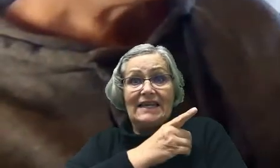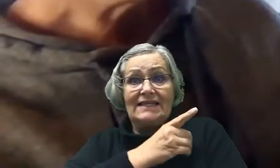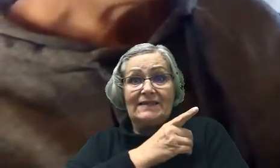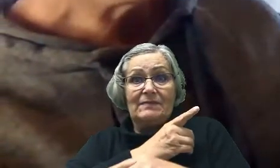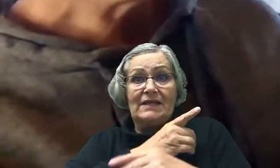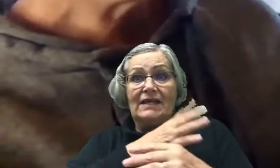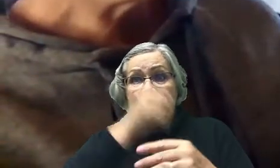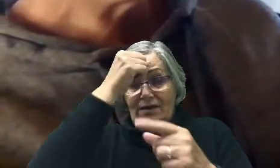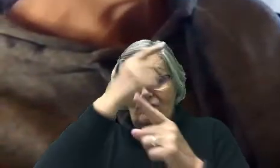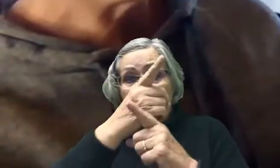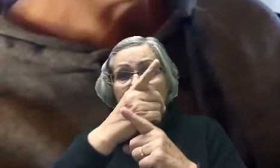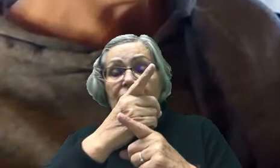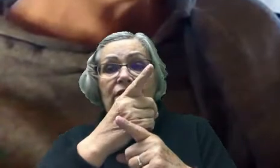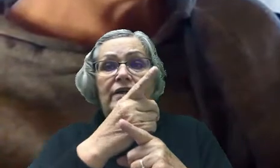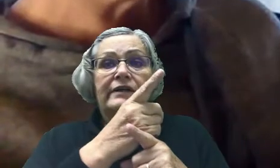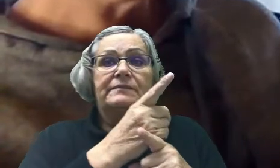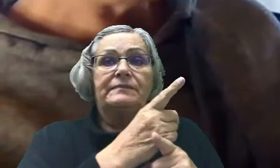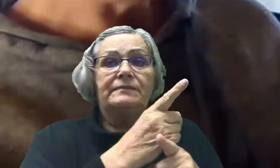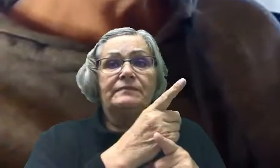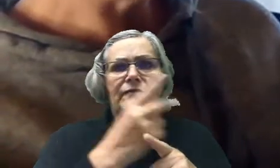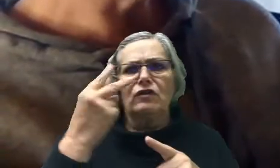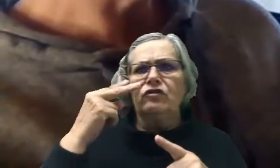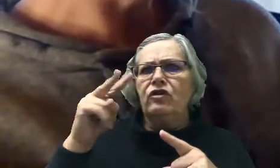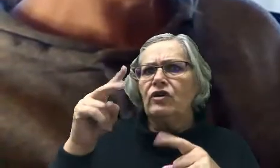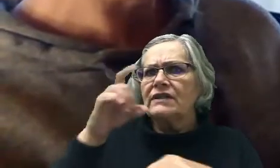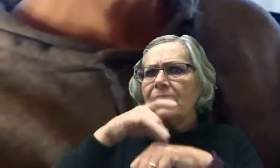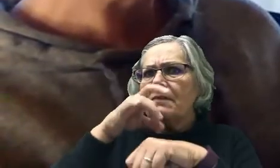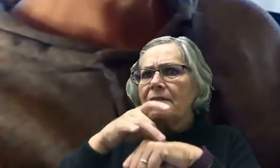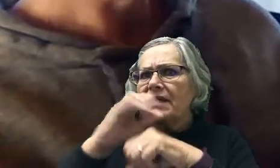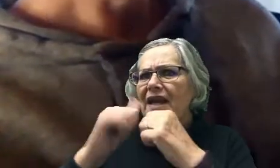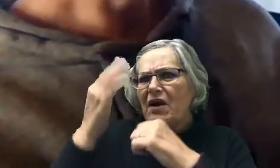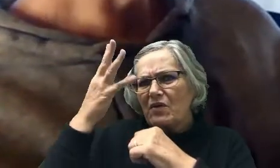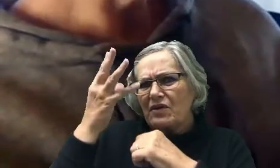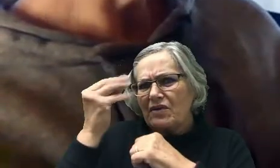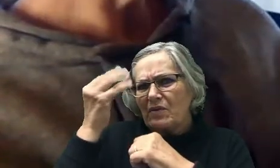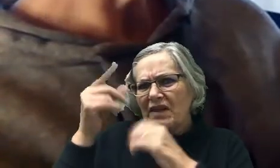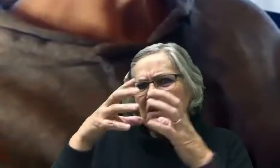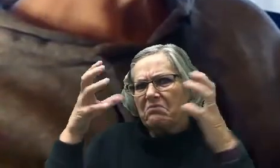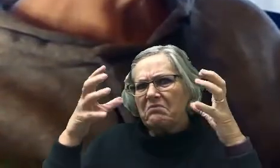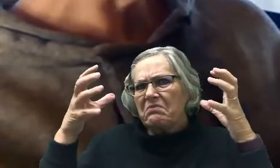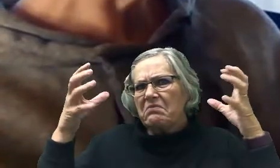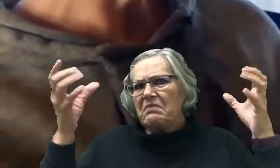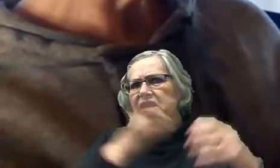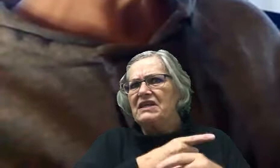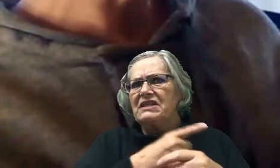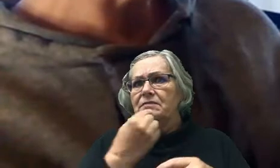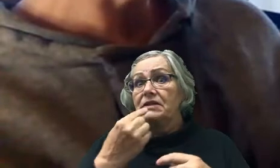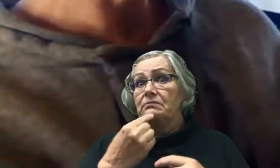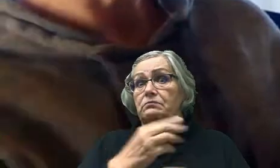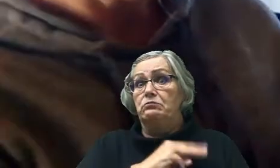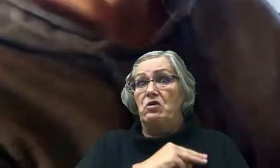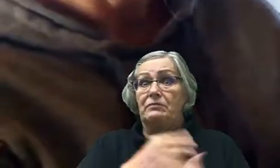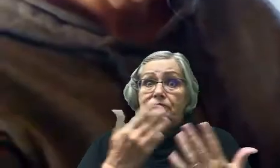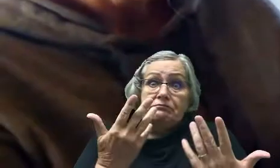Desmond and his brother Morris spent a long time looking at the pumpkin. How do you think it got this big? Desmond said.